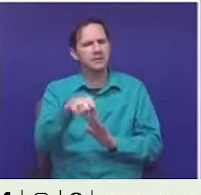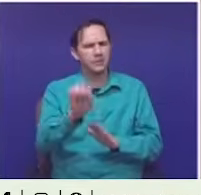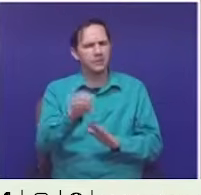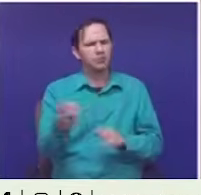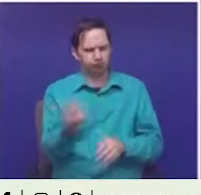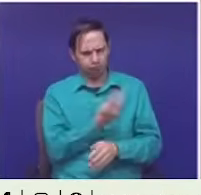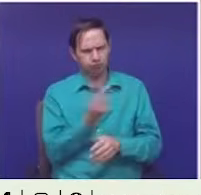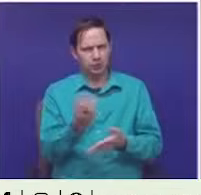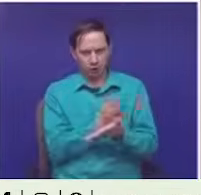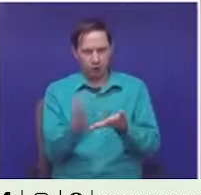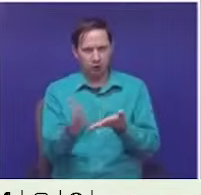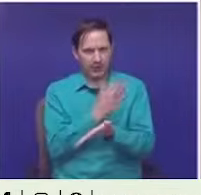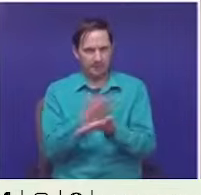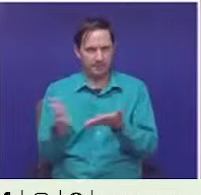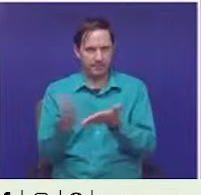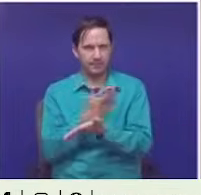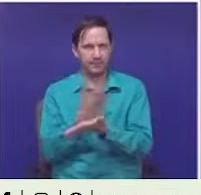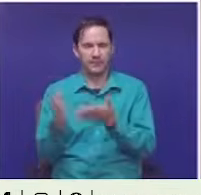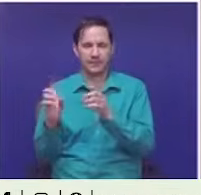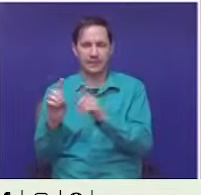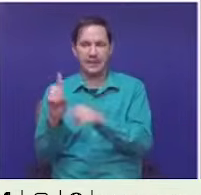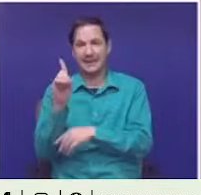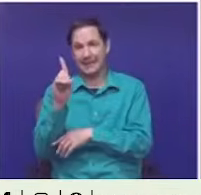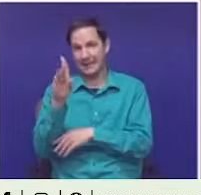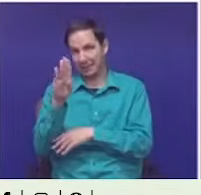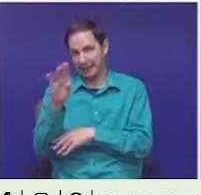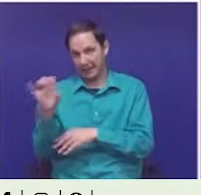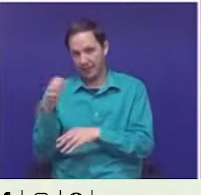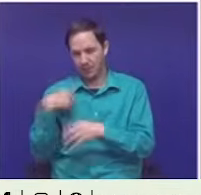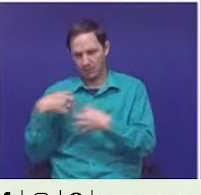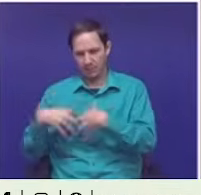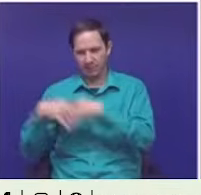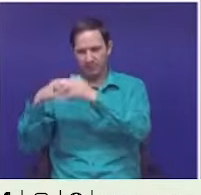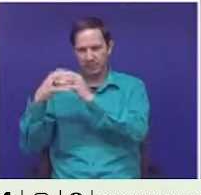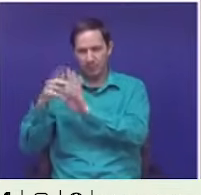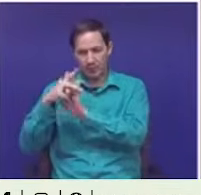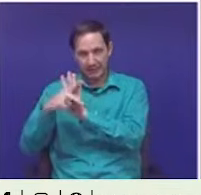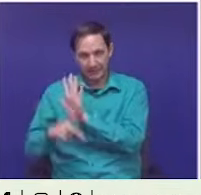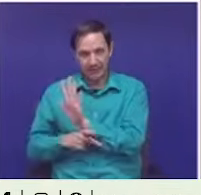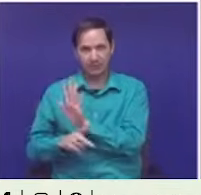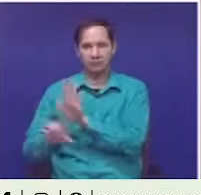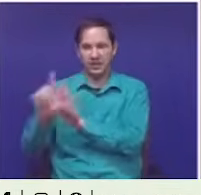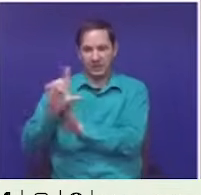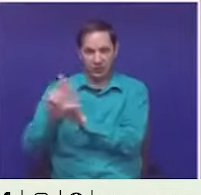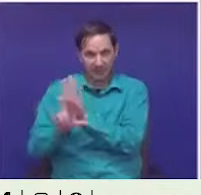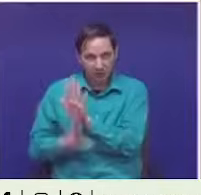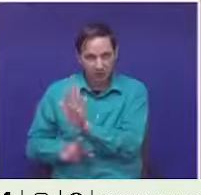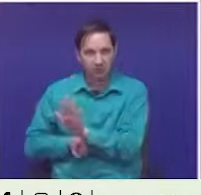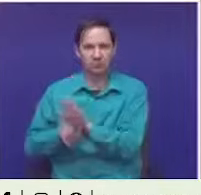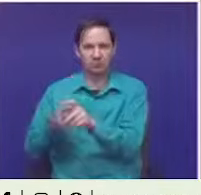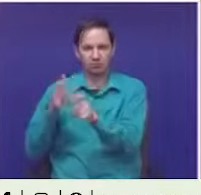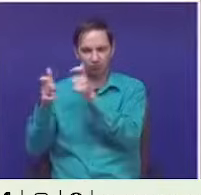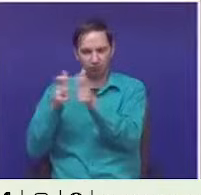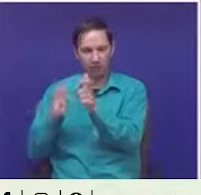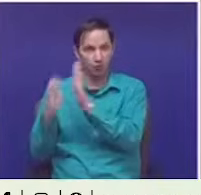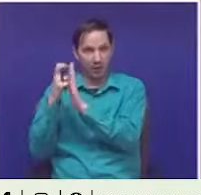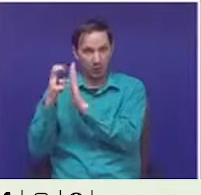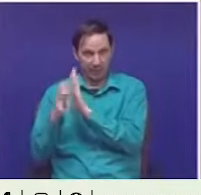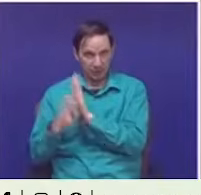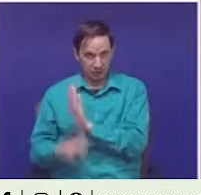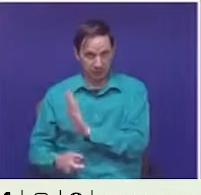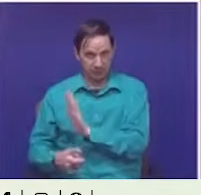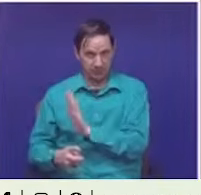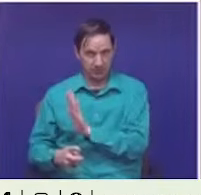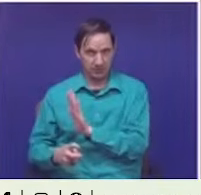The Department of Basic Education essentially sets policy, it sets legislation, it sets regulations.